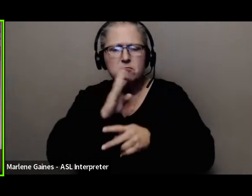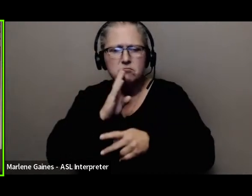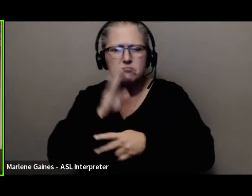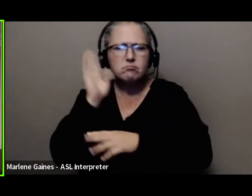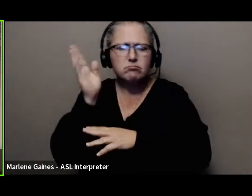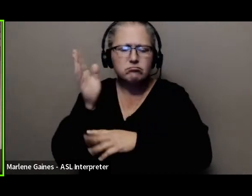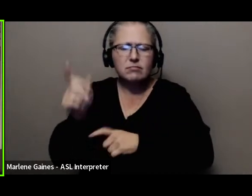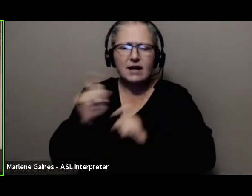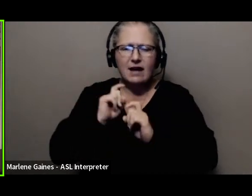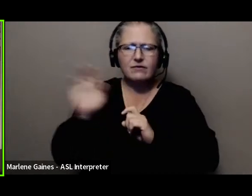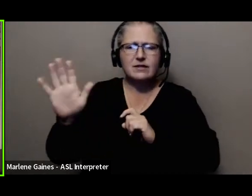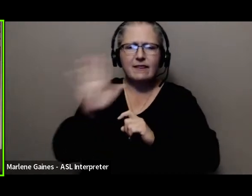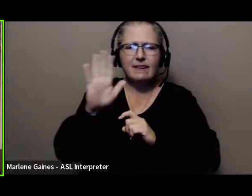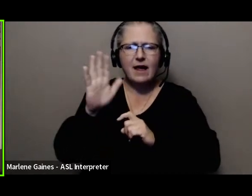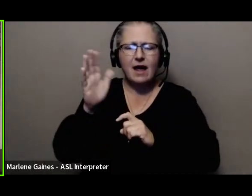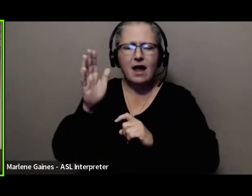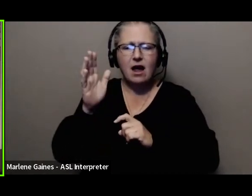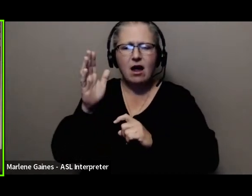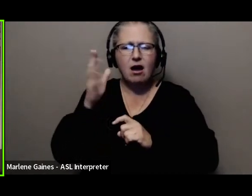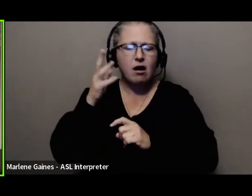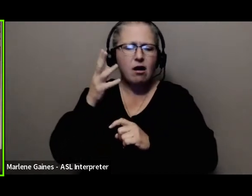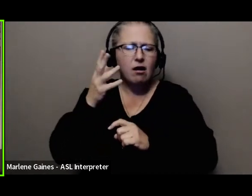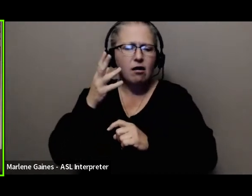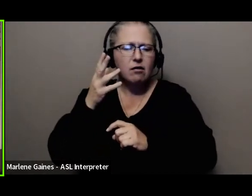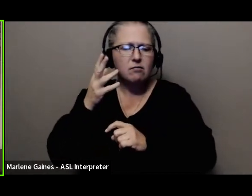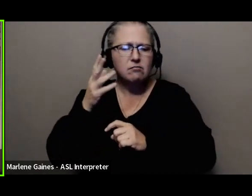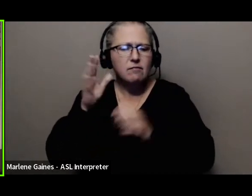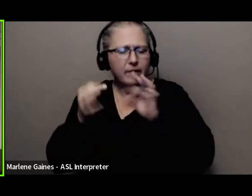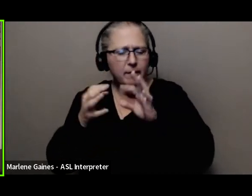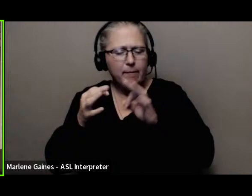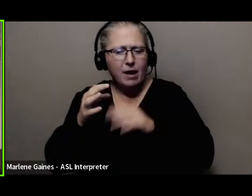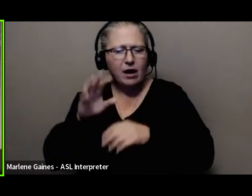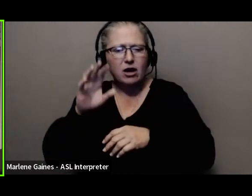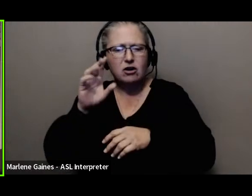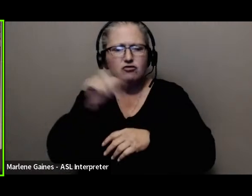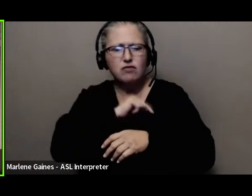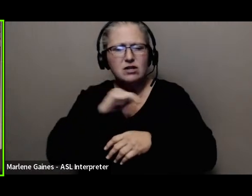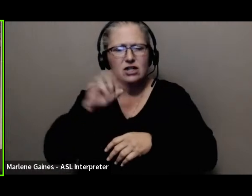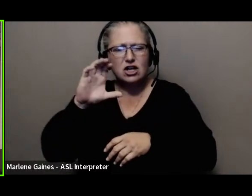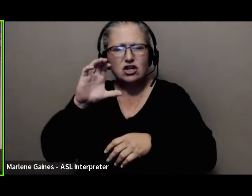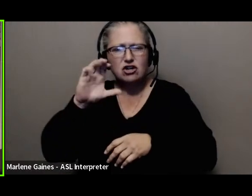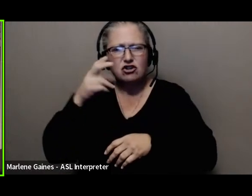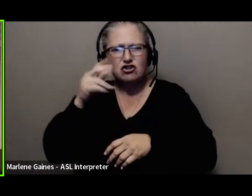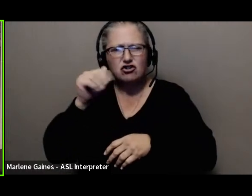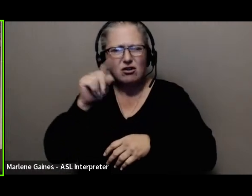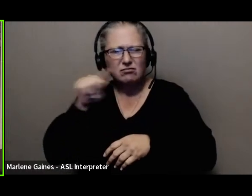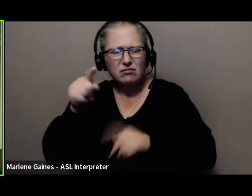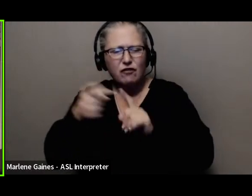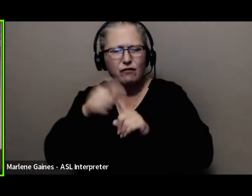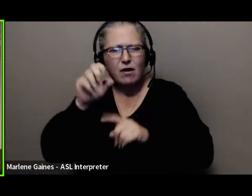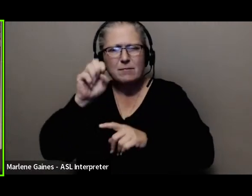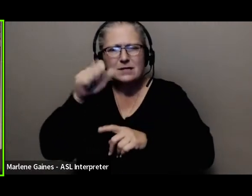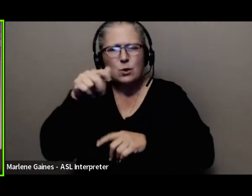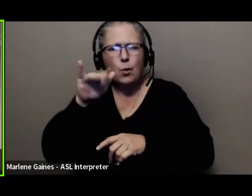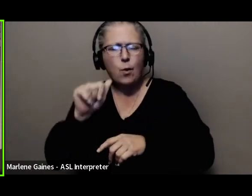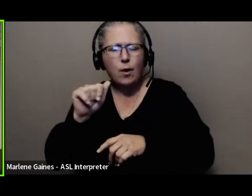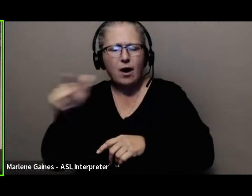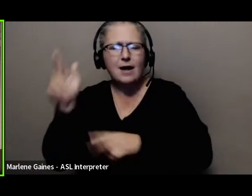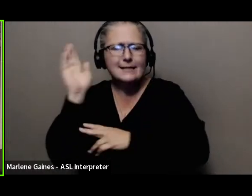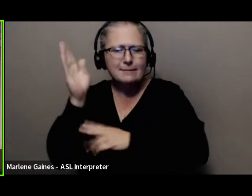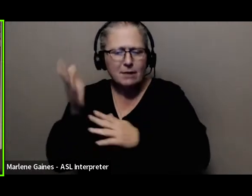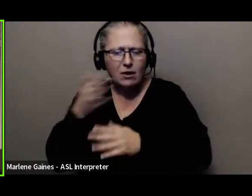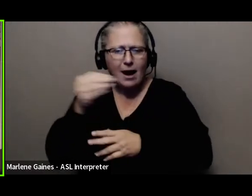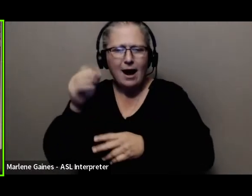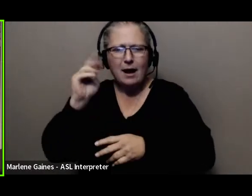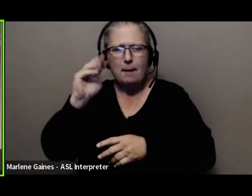their takeaways from that. Trustee Shawnee Stevenson from Sequoia. She was a speaker as well as Miss